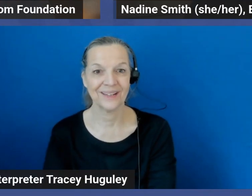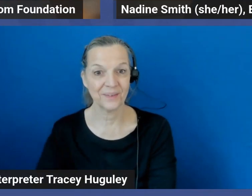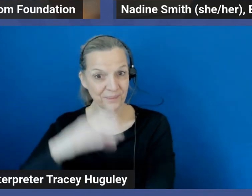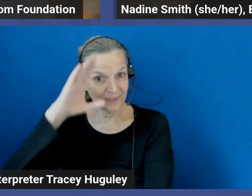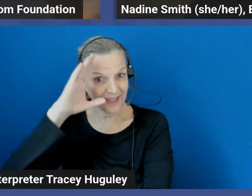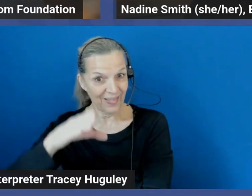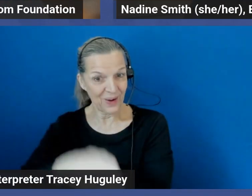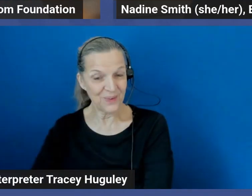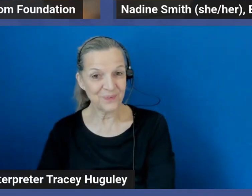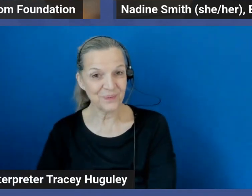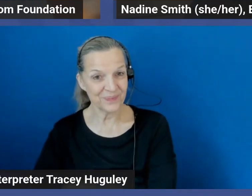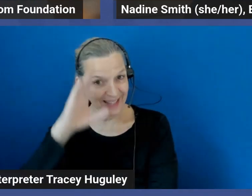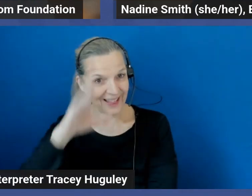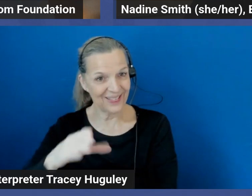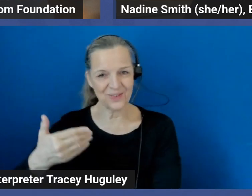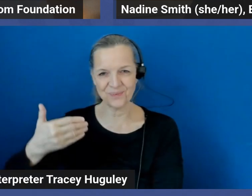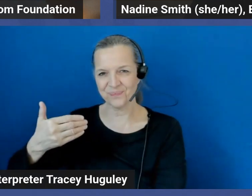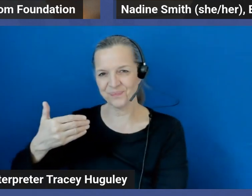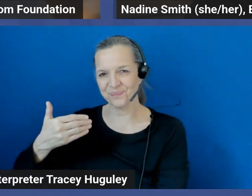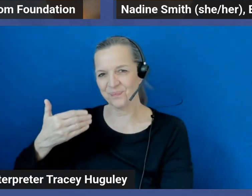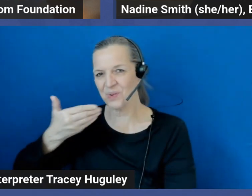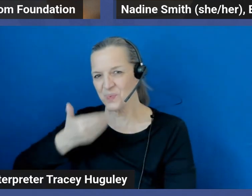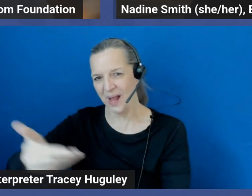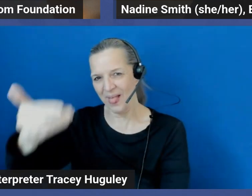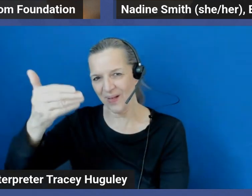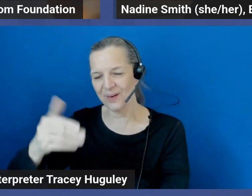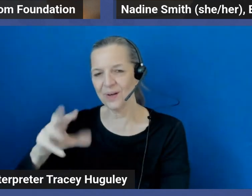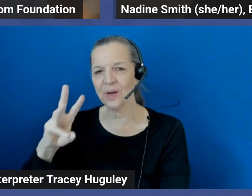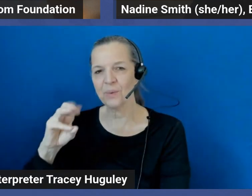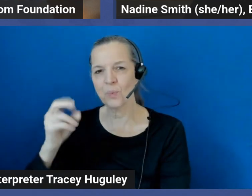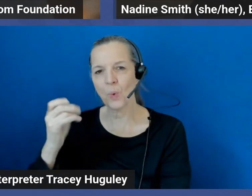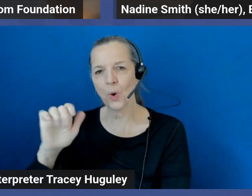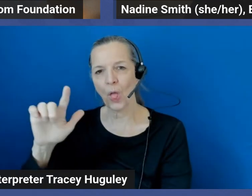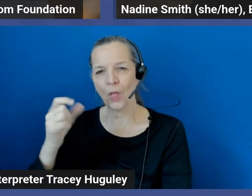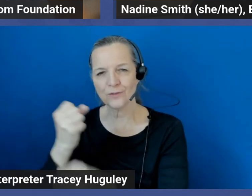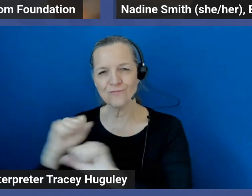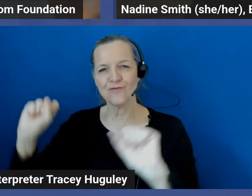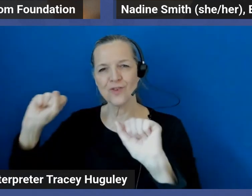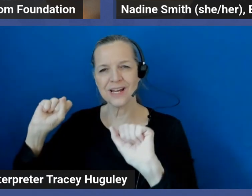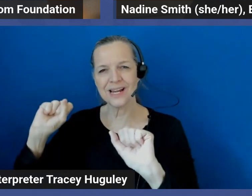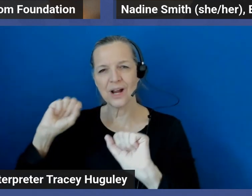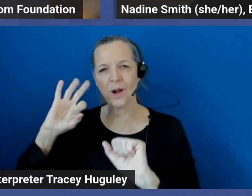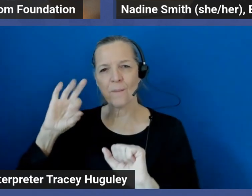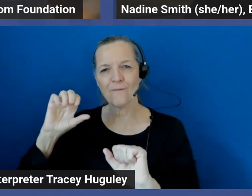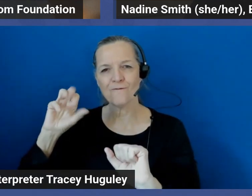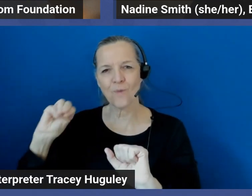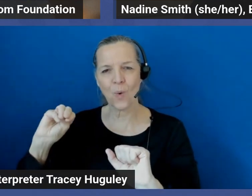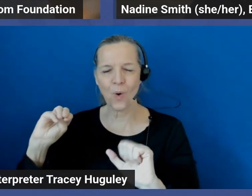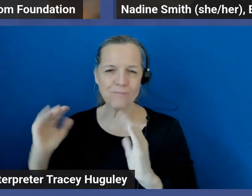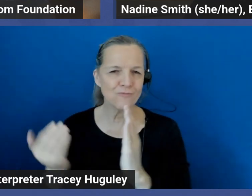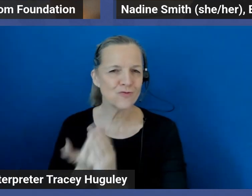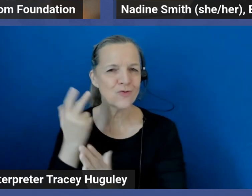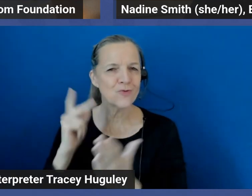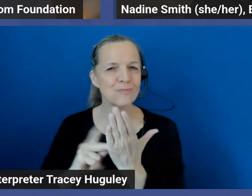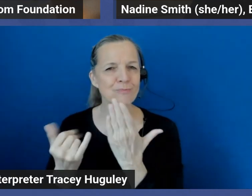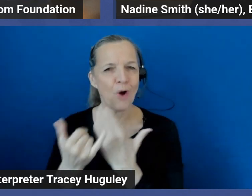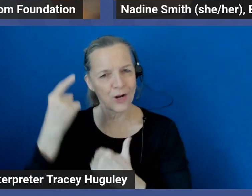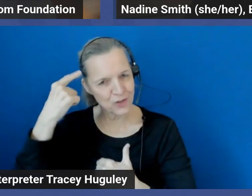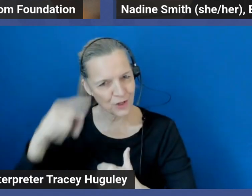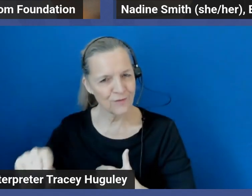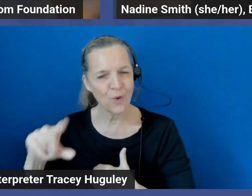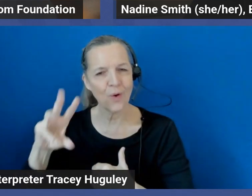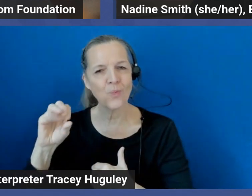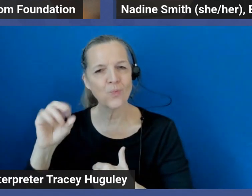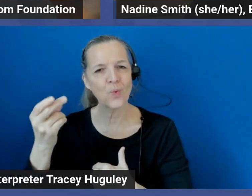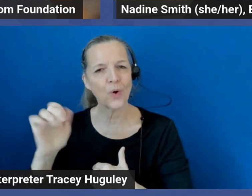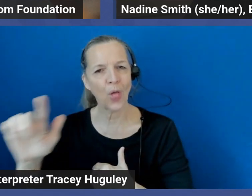Hi, hello, and welcome to Woodhull's Freedom Forum. This is a brand new project for Woodhull. We